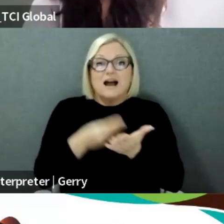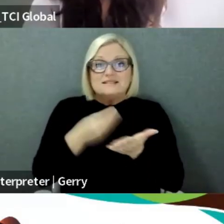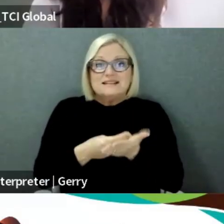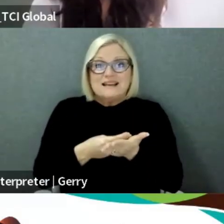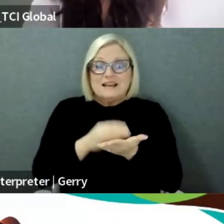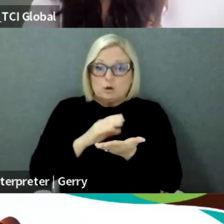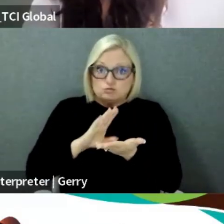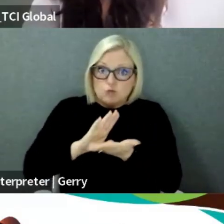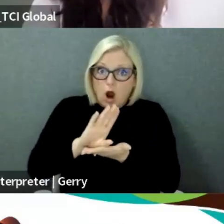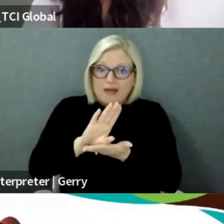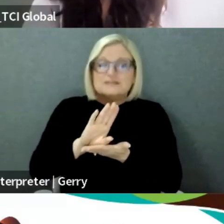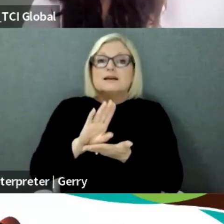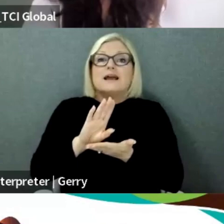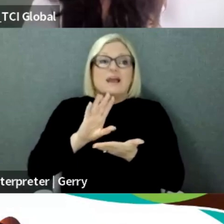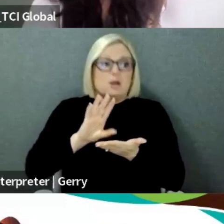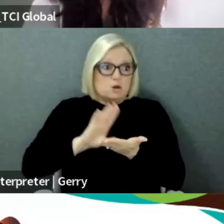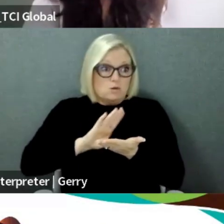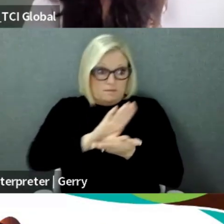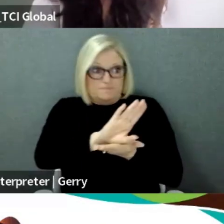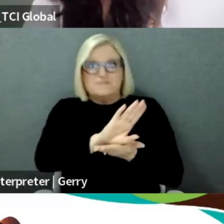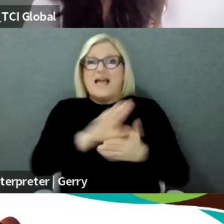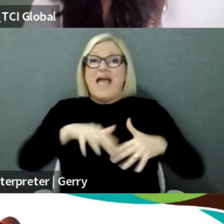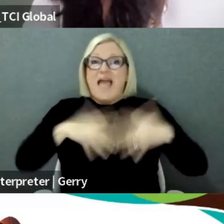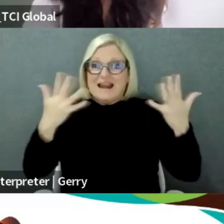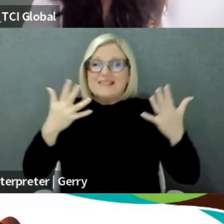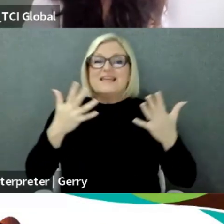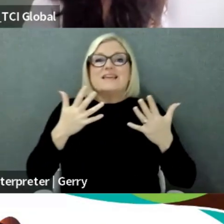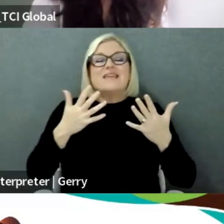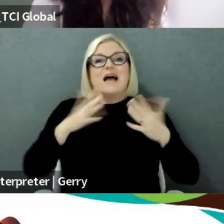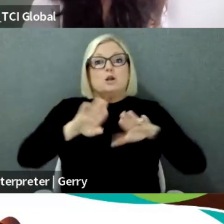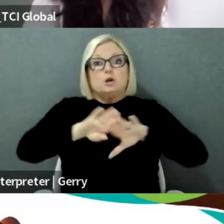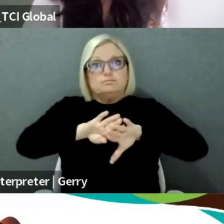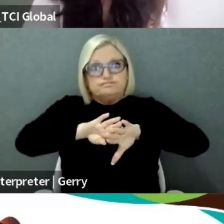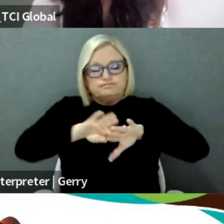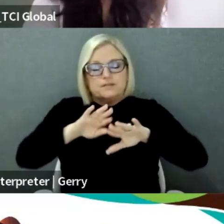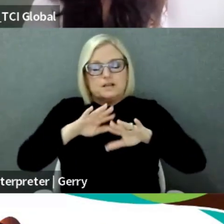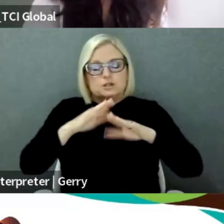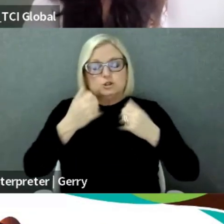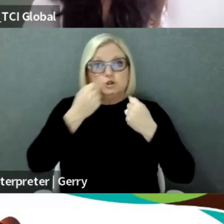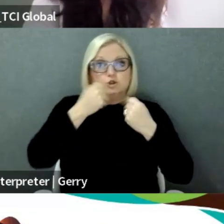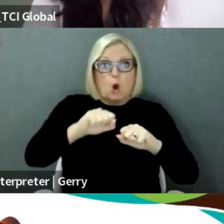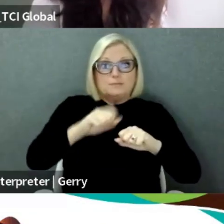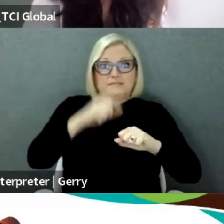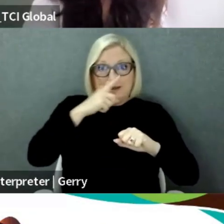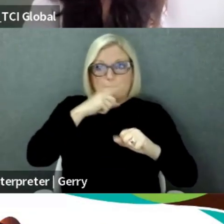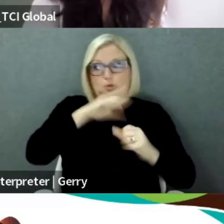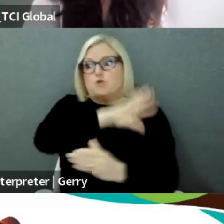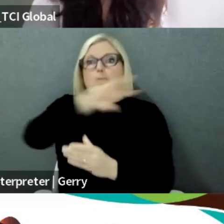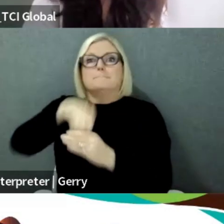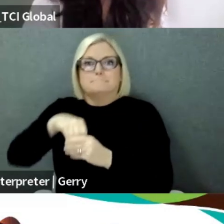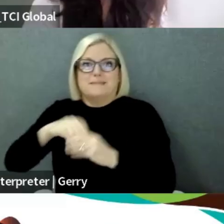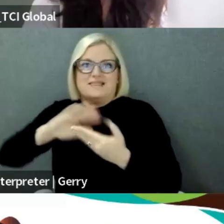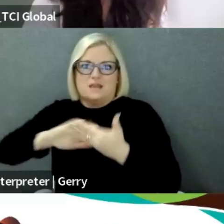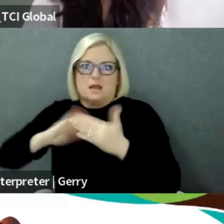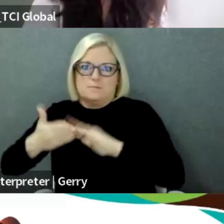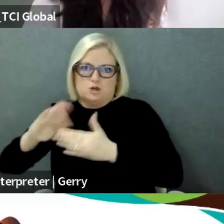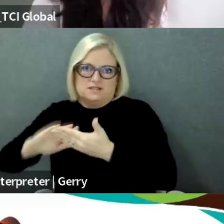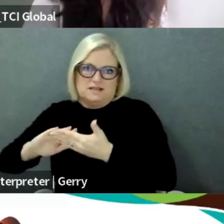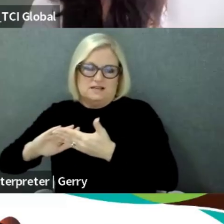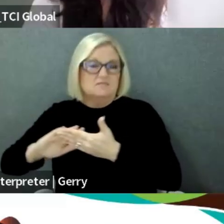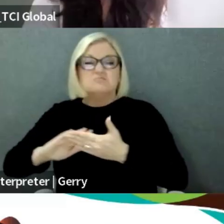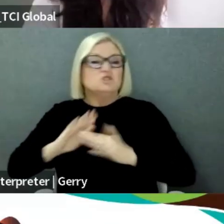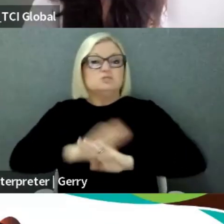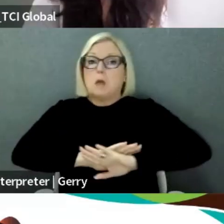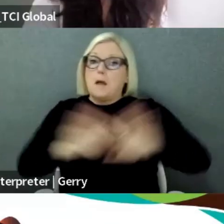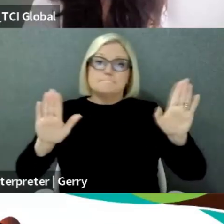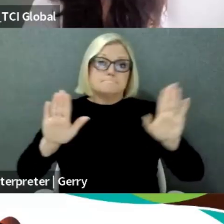from the community or controls them on the basis of their disability. Second, there needs to be embedded safeguards in